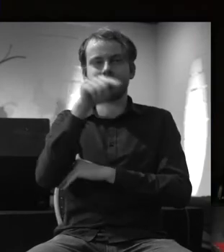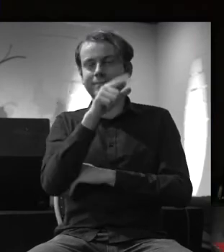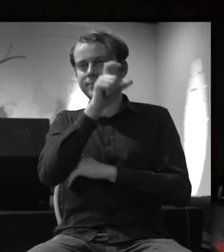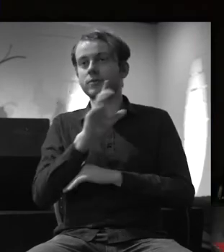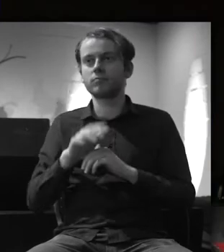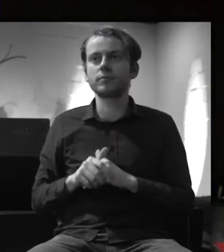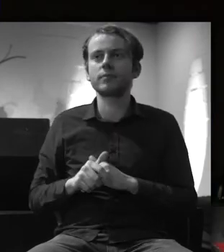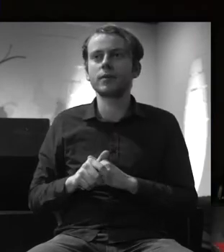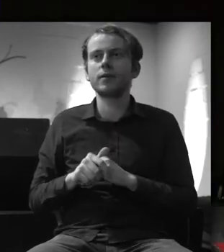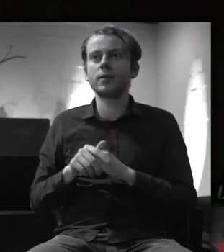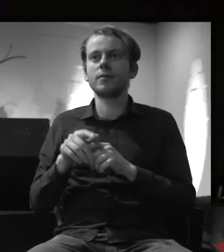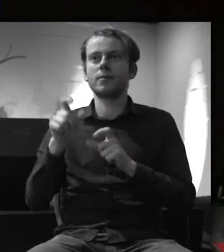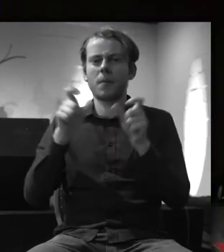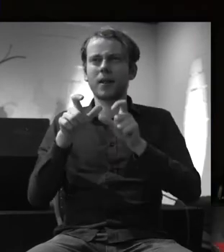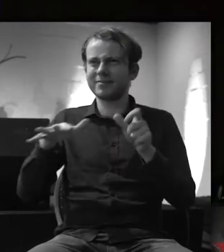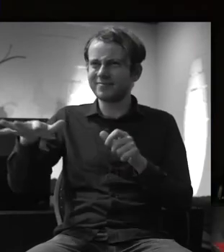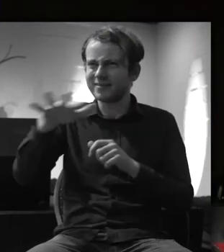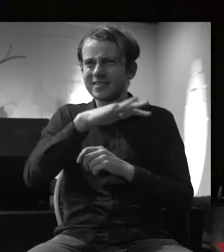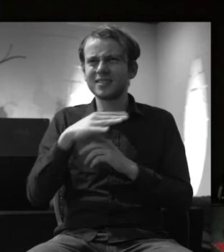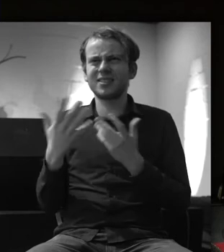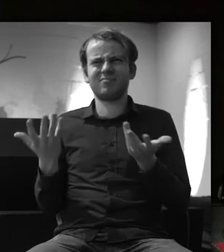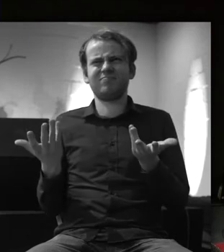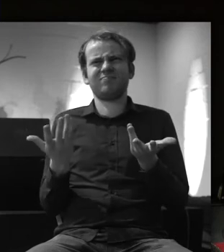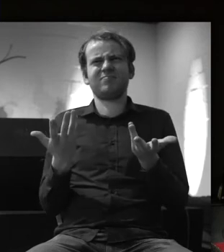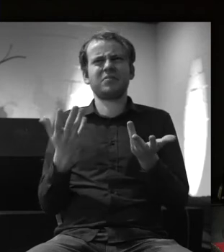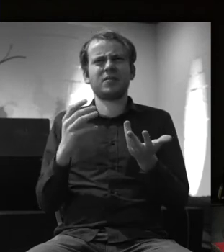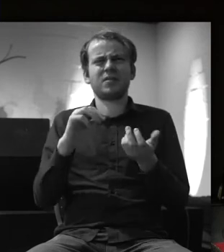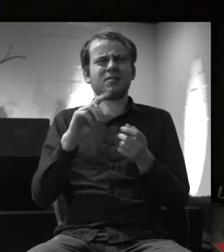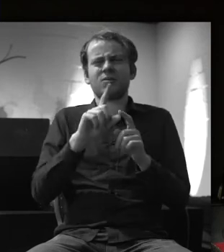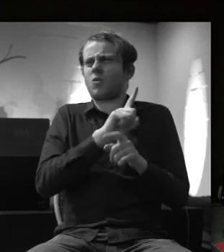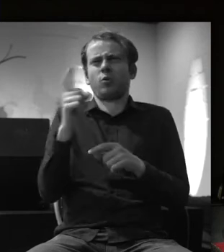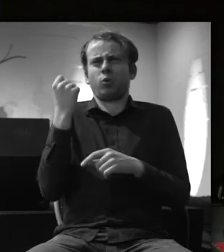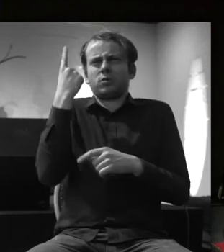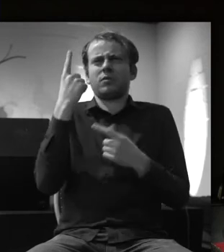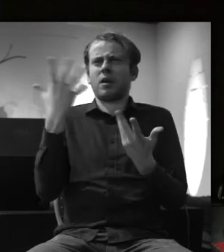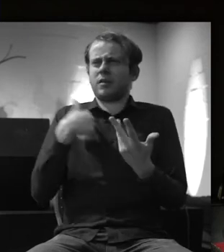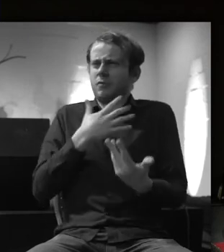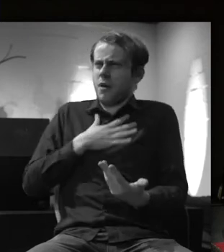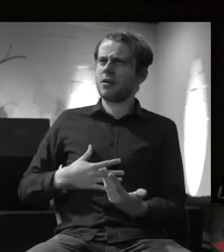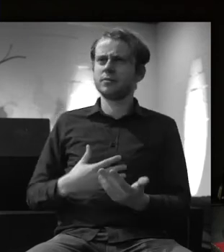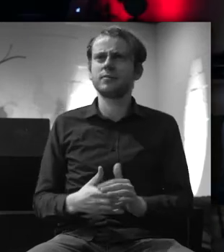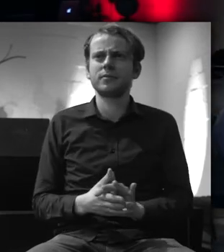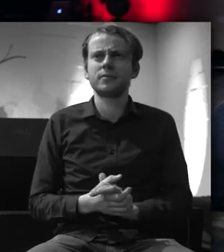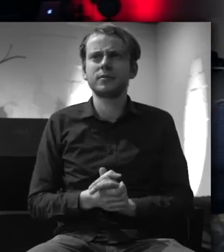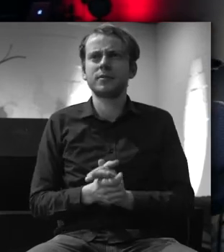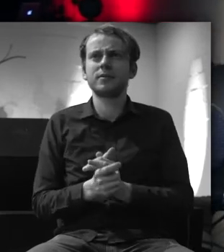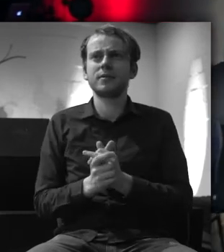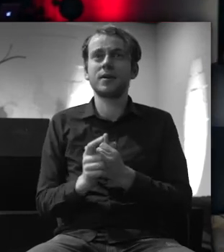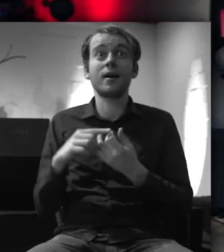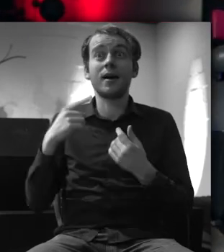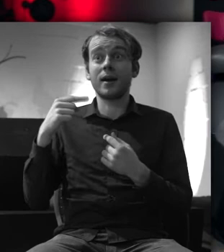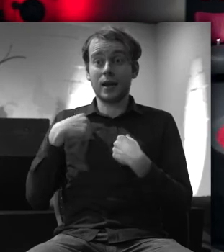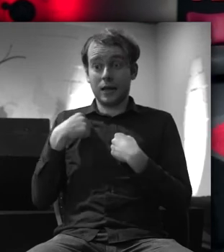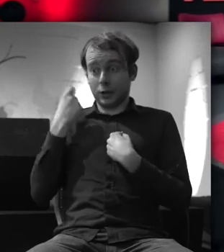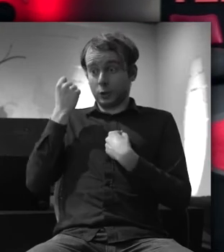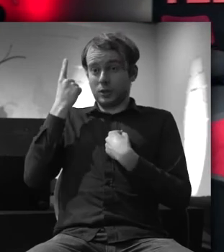really understand what I want to do because like personally, I couldn't really phrase what I wanted. But these people, they were really just supportive.